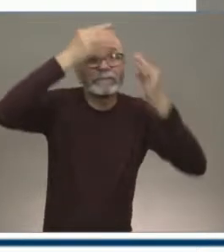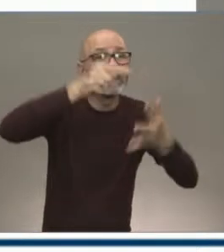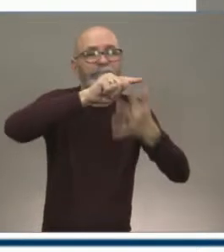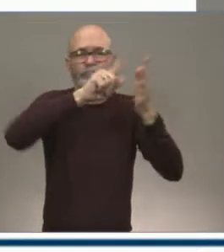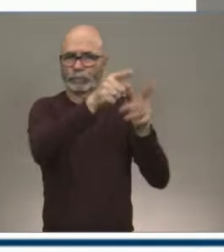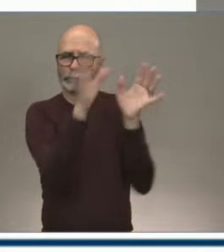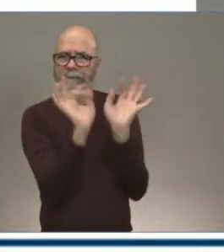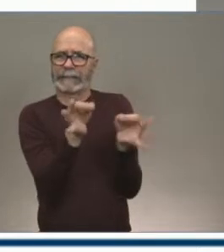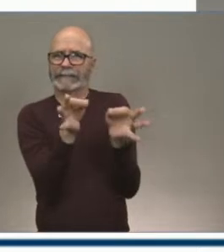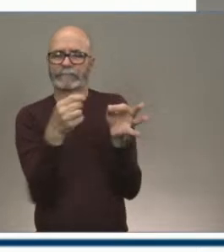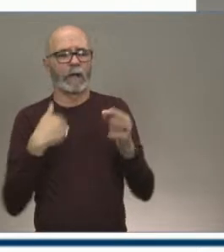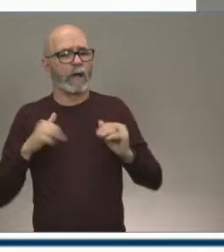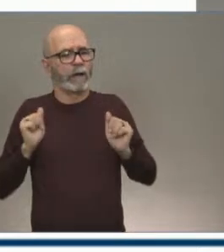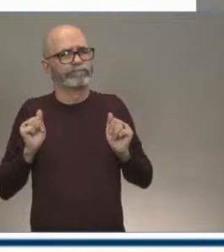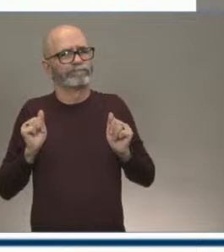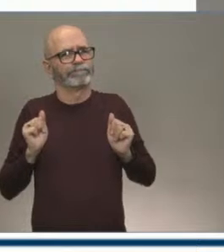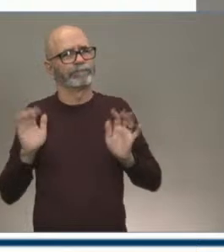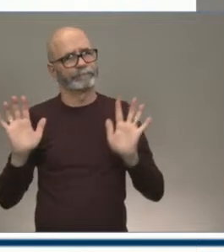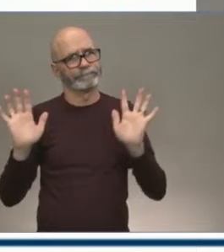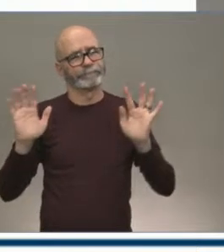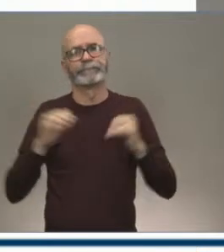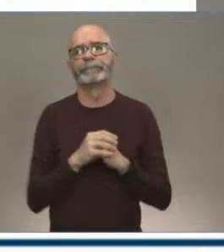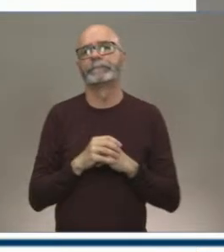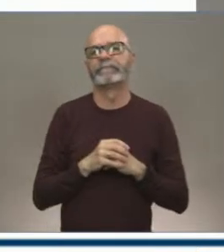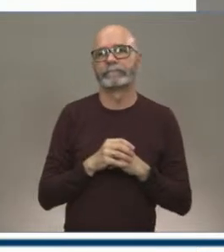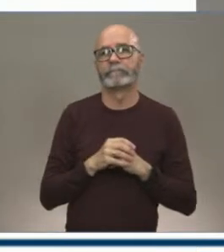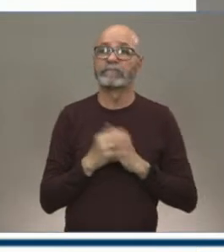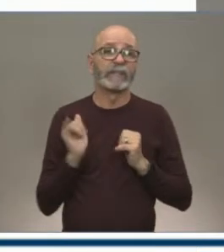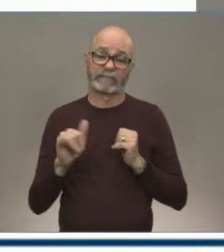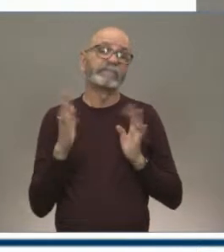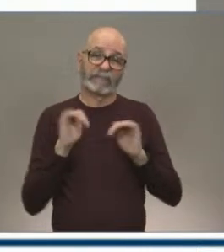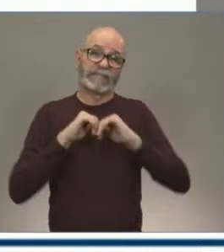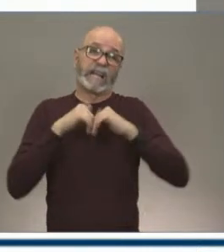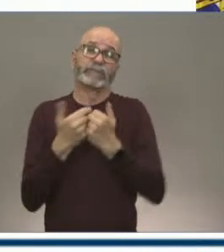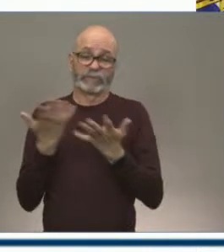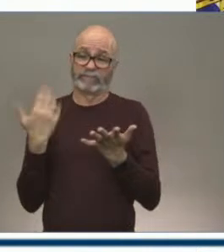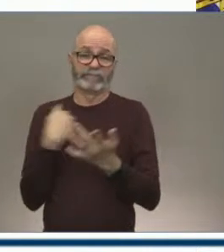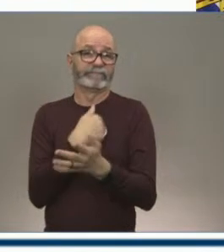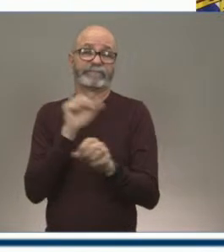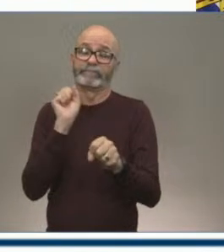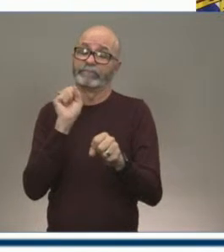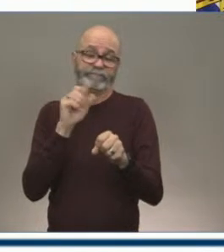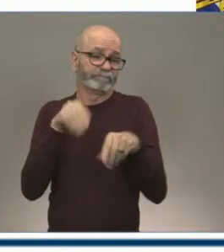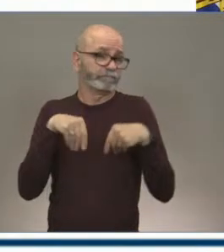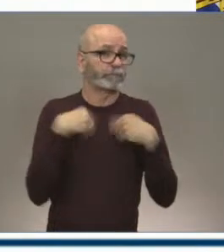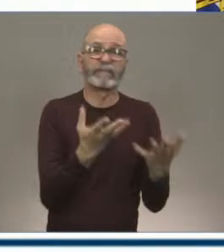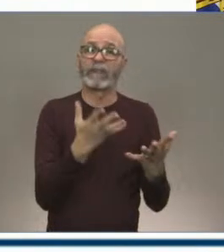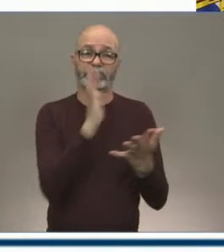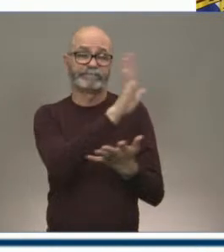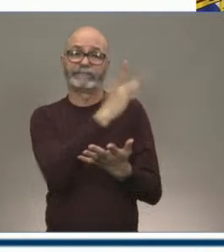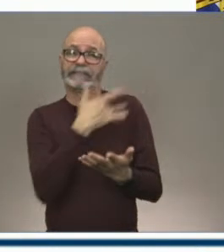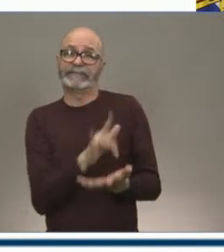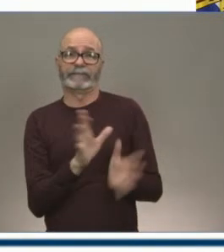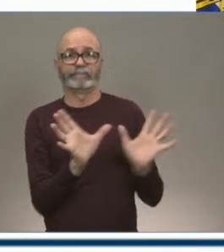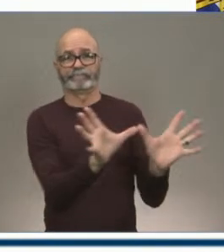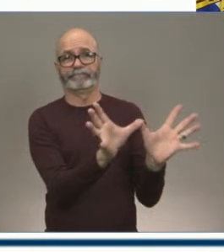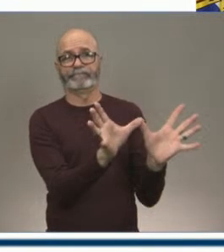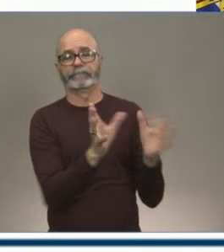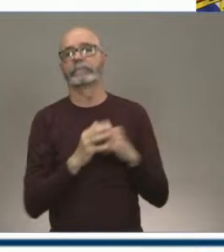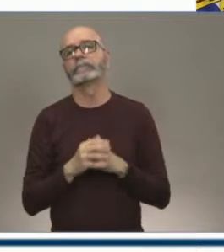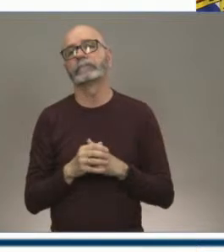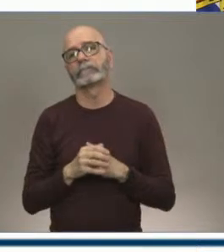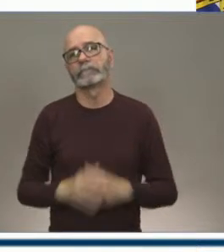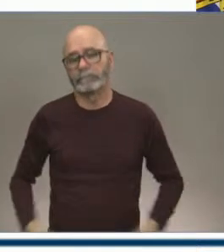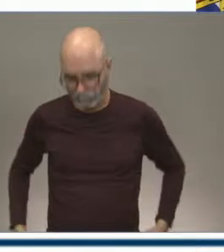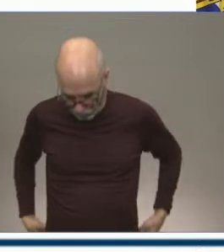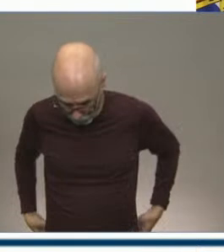to do that, because and I think that's entirely appropriate. Next question will go to Mike Gorman with CBC.